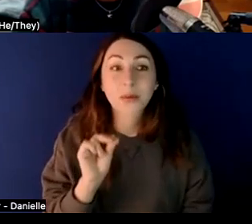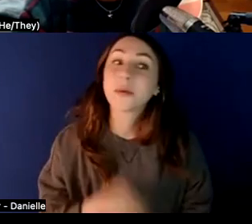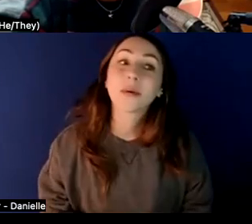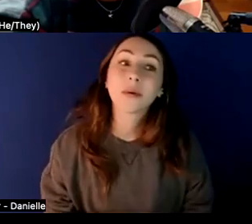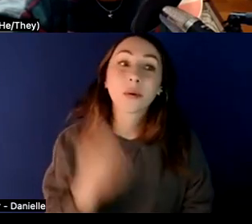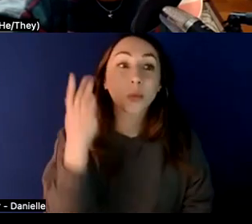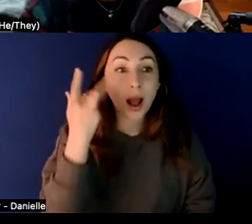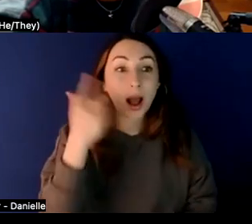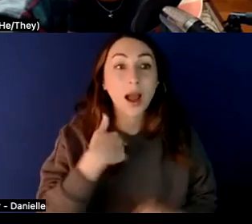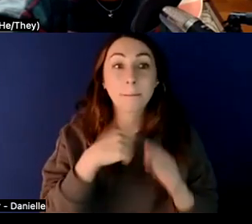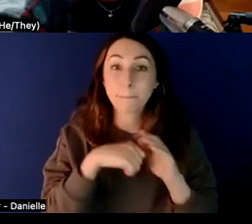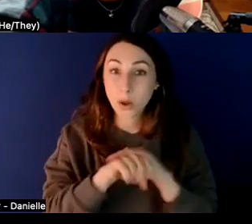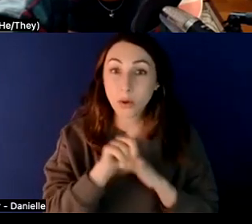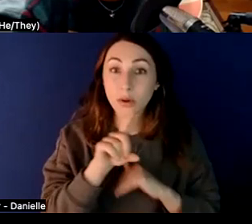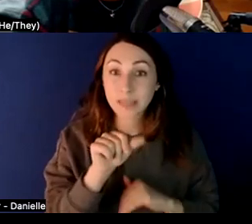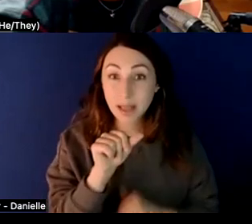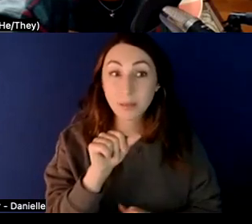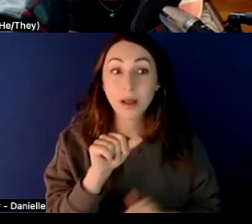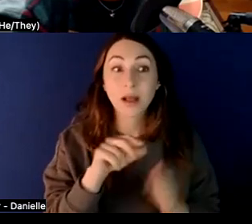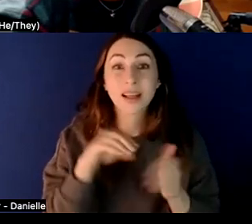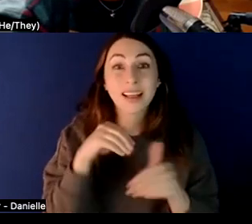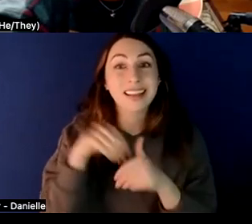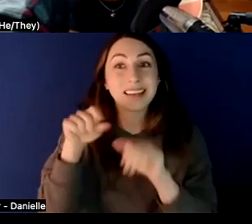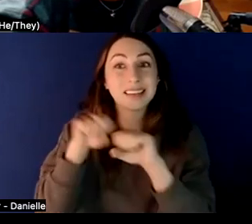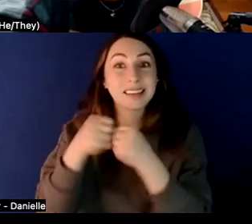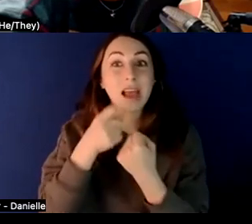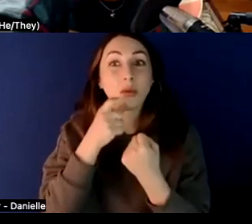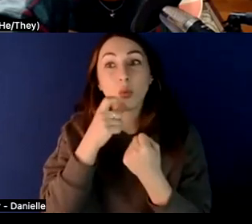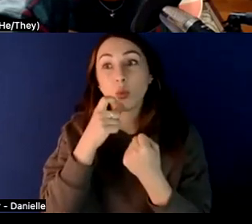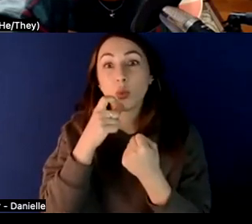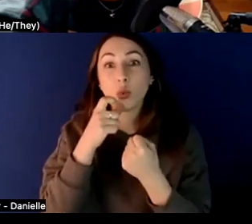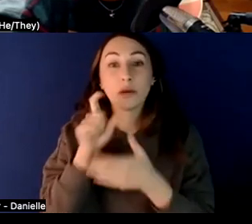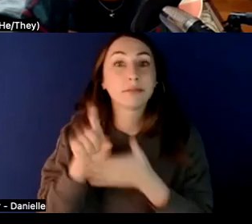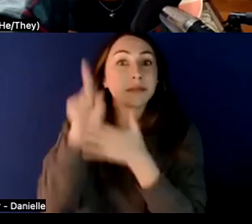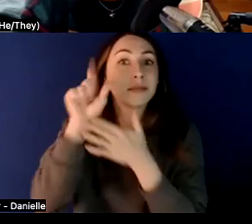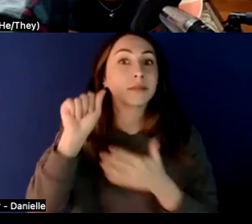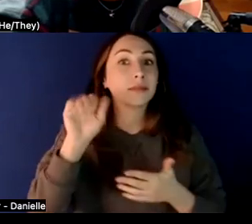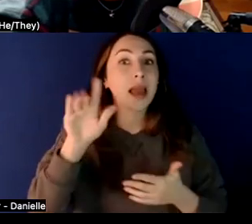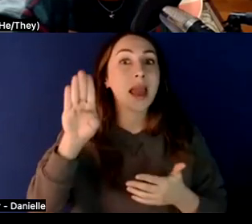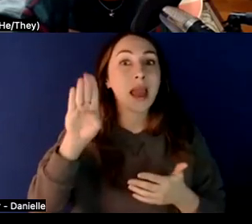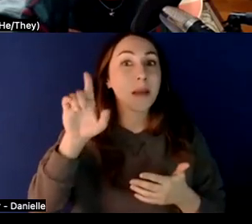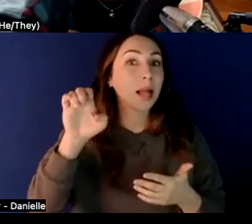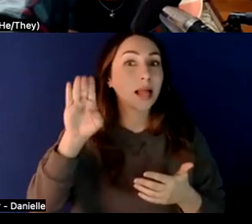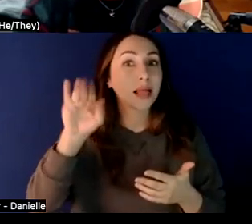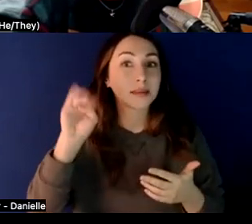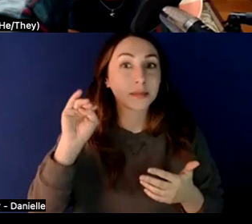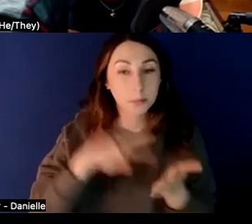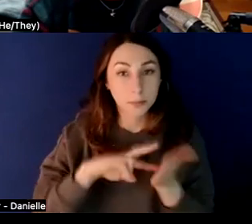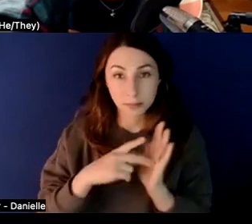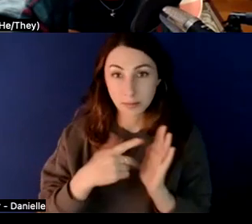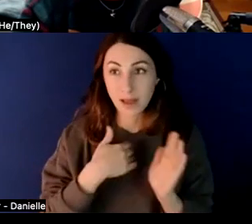I was born disabled in an ableist society, I thought I didn't deserve to